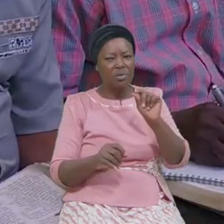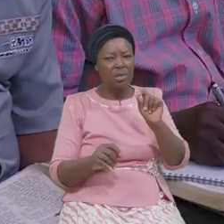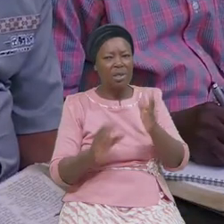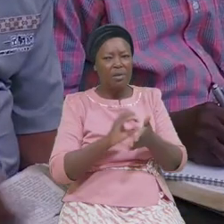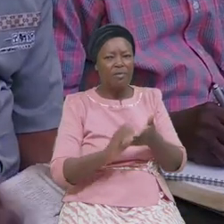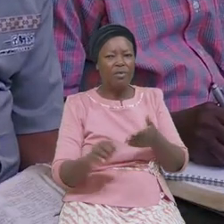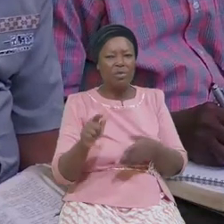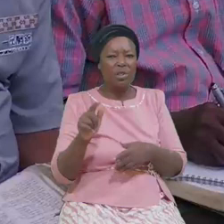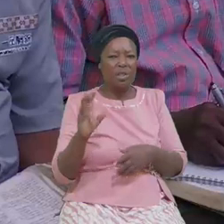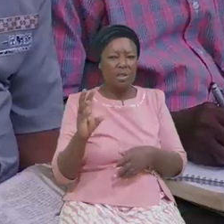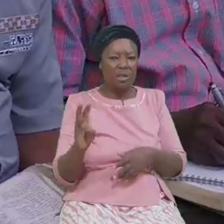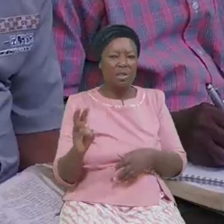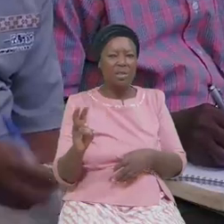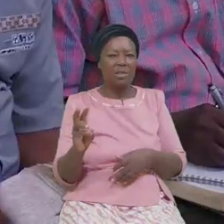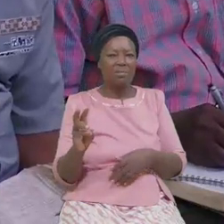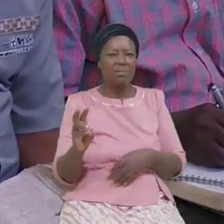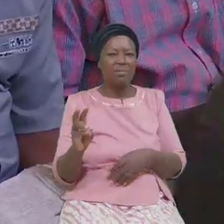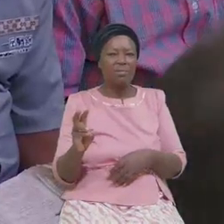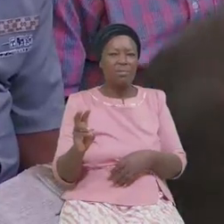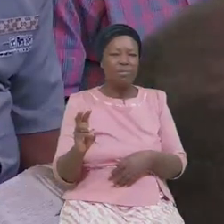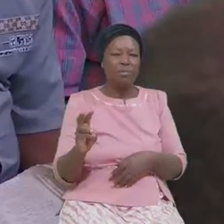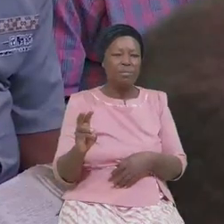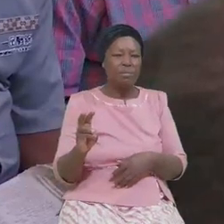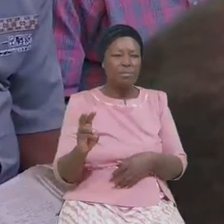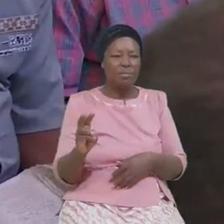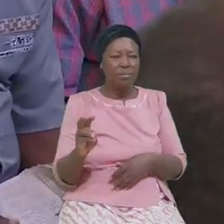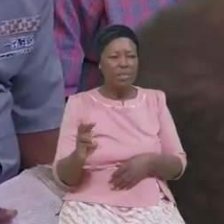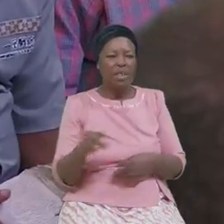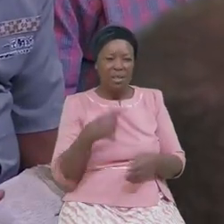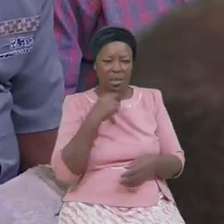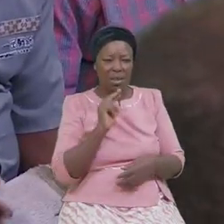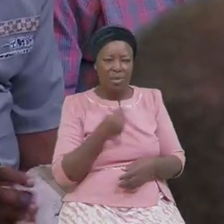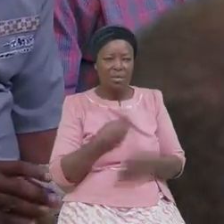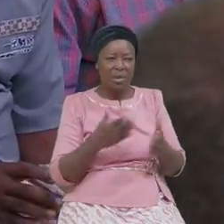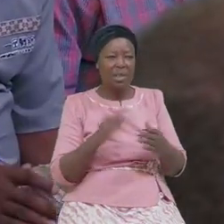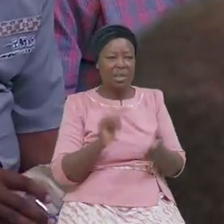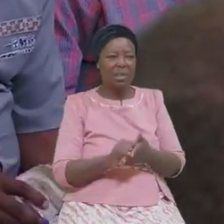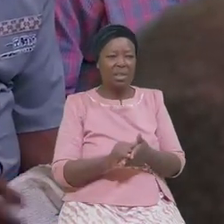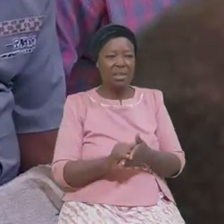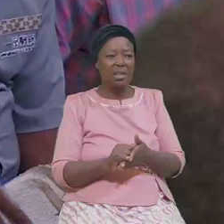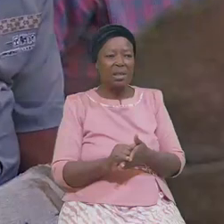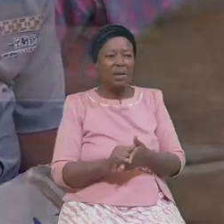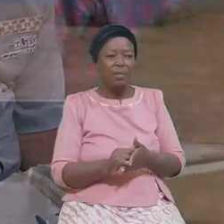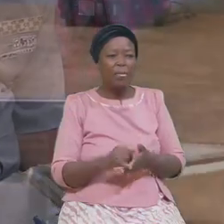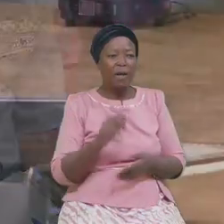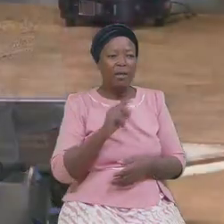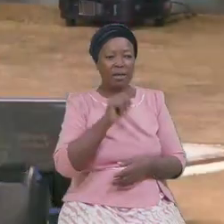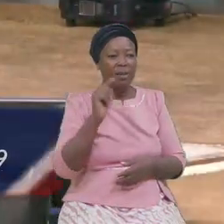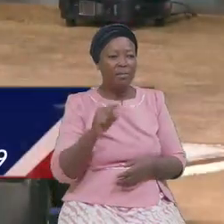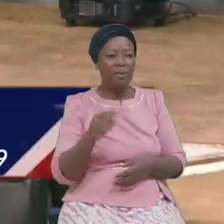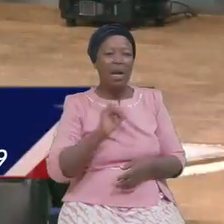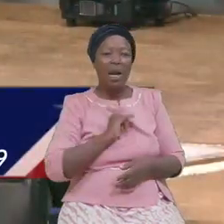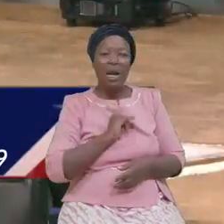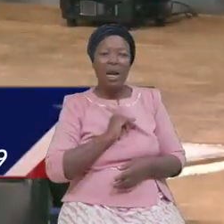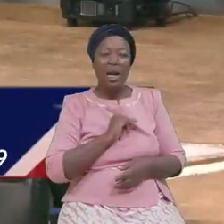26. In Acts chapter 20, verse 26, here is what it tells us. Wherefore, I take you to record